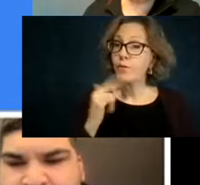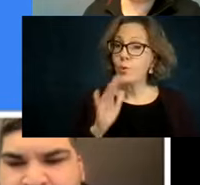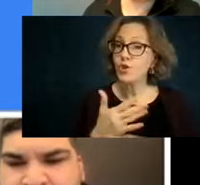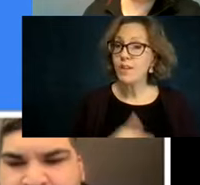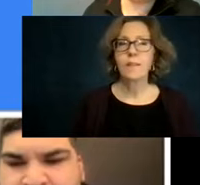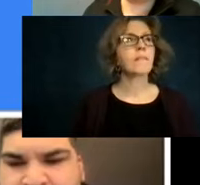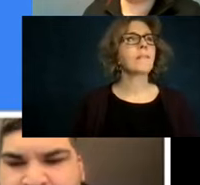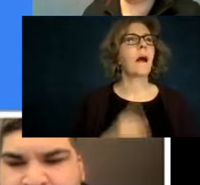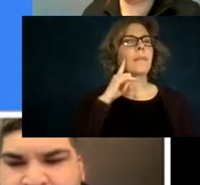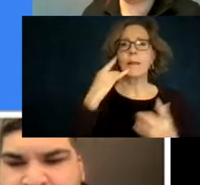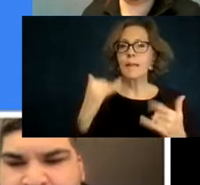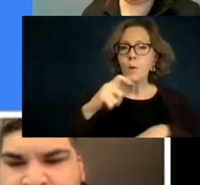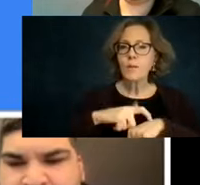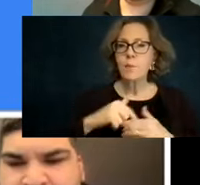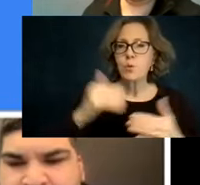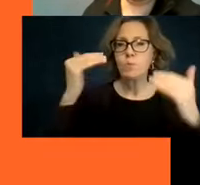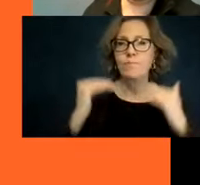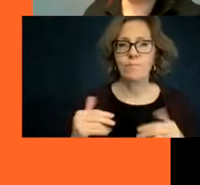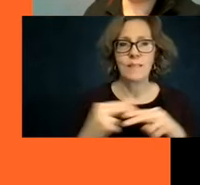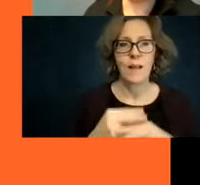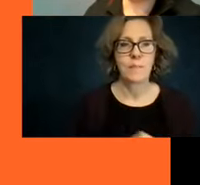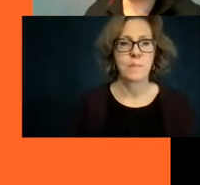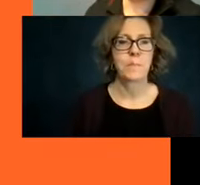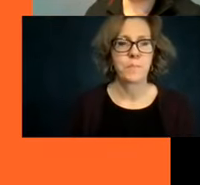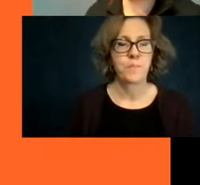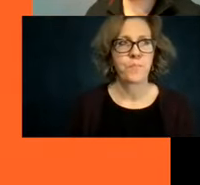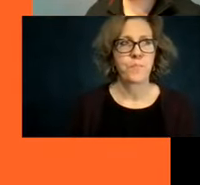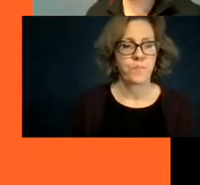ready to move on to the next slide.